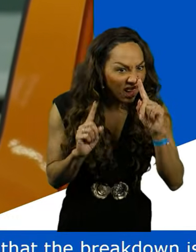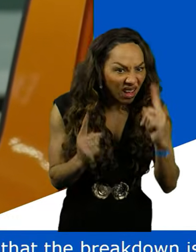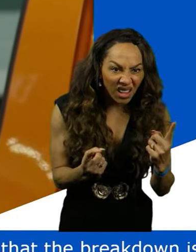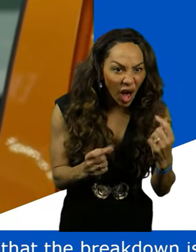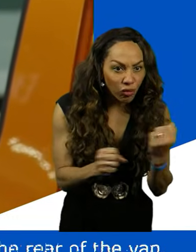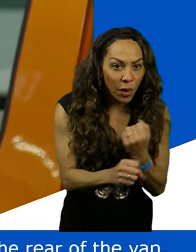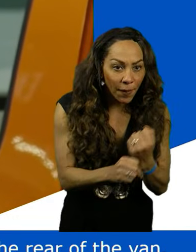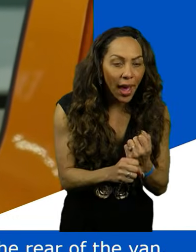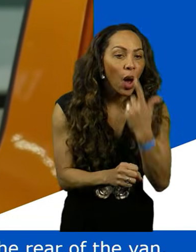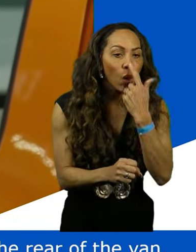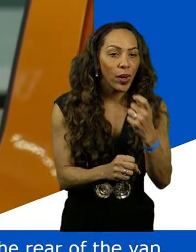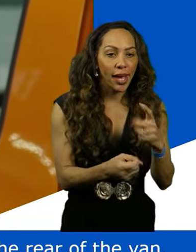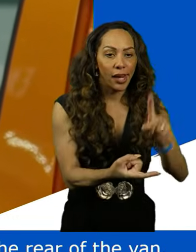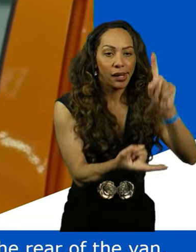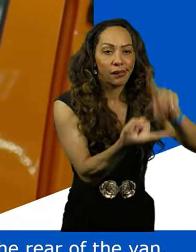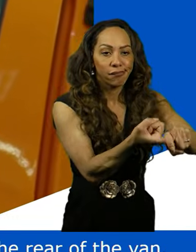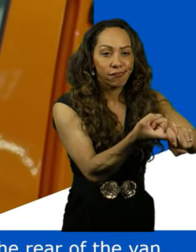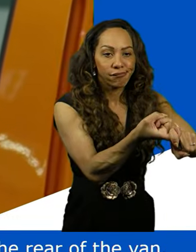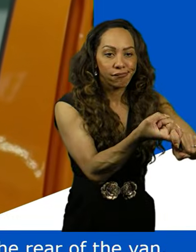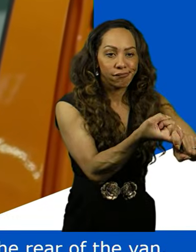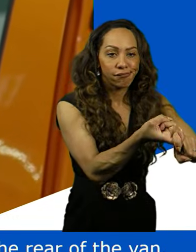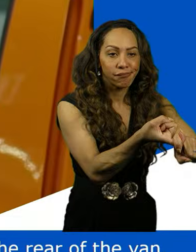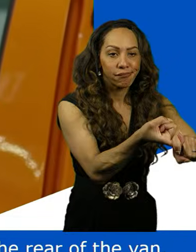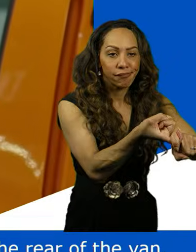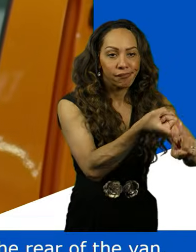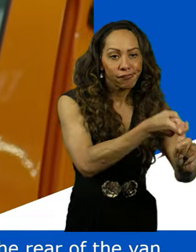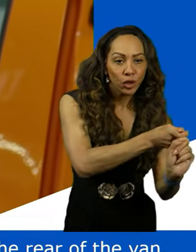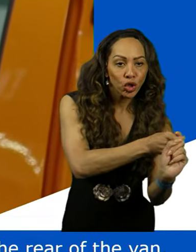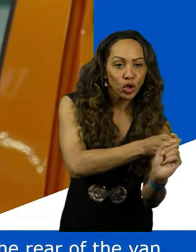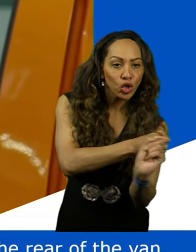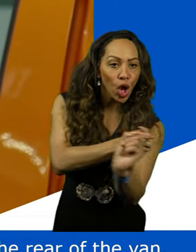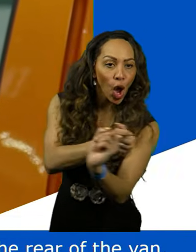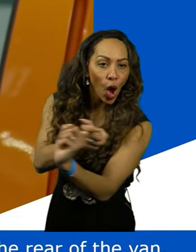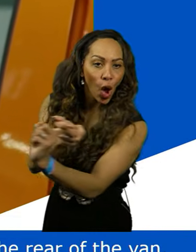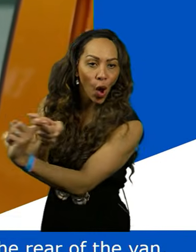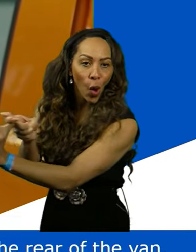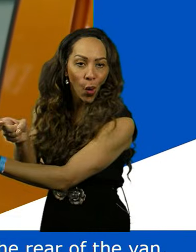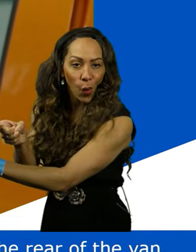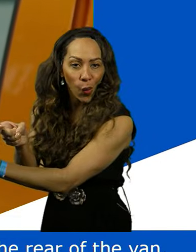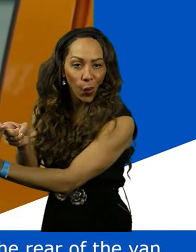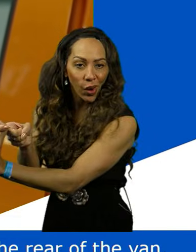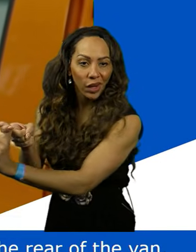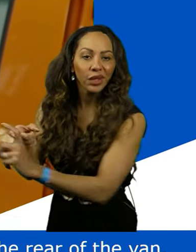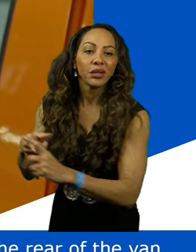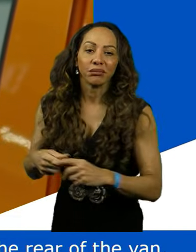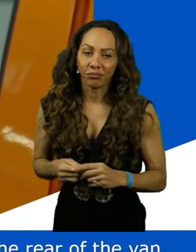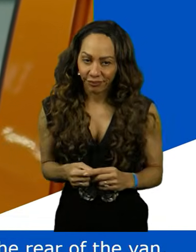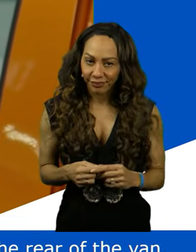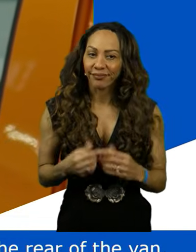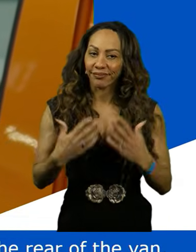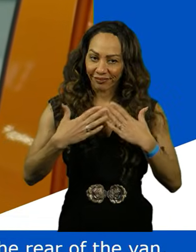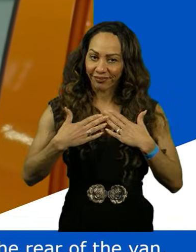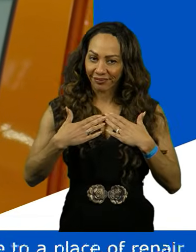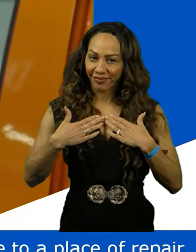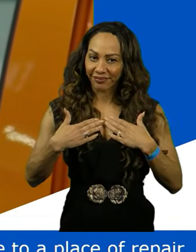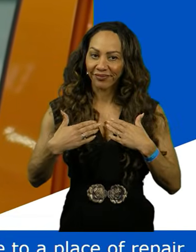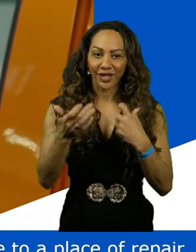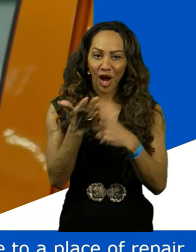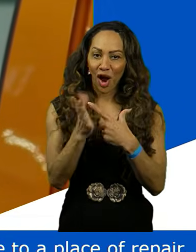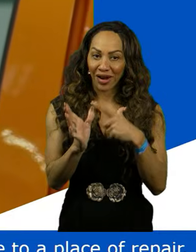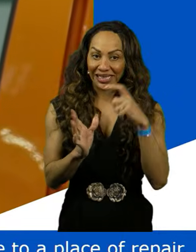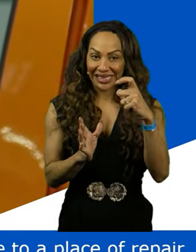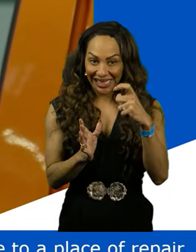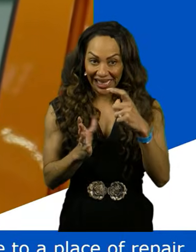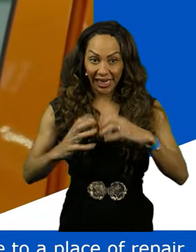we can move your vehicle to a place of repair. Rapid deployment trailer is something that is unique to RAC. It was designed and built